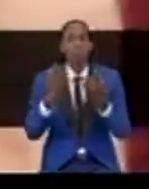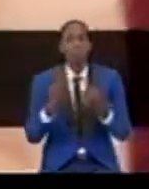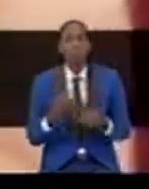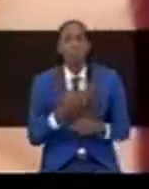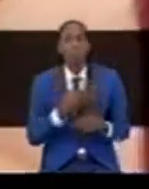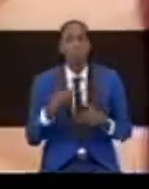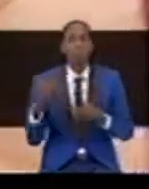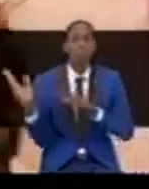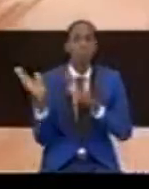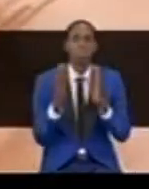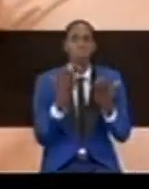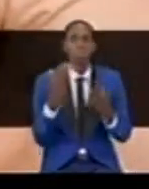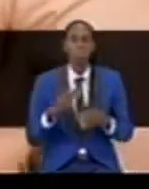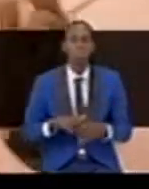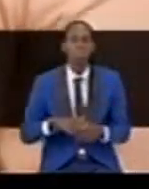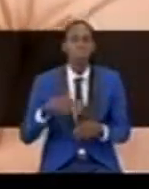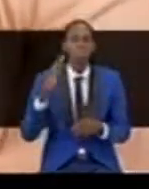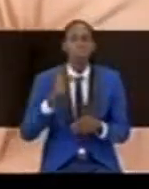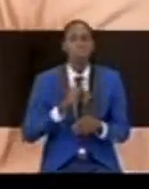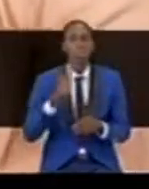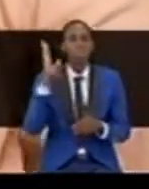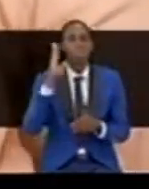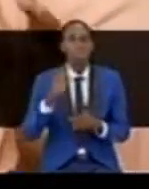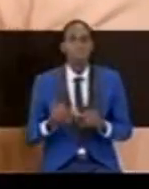may blow, I'll remain